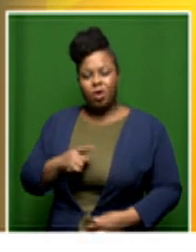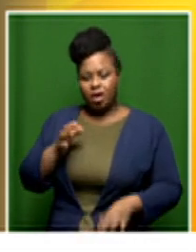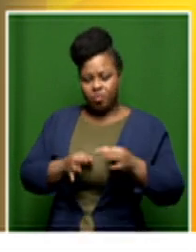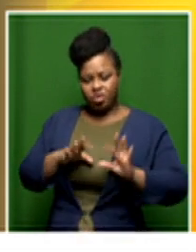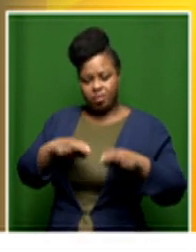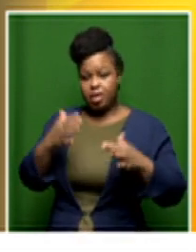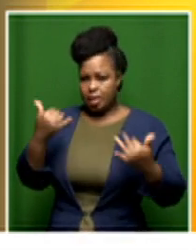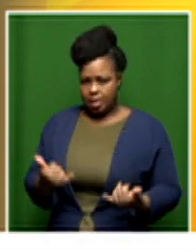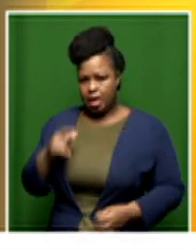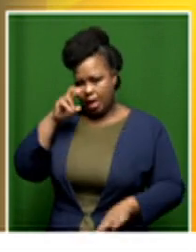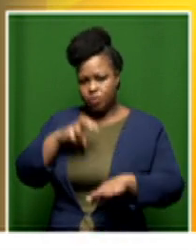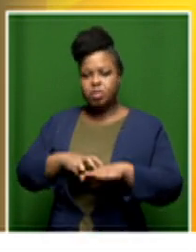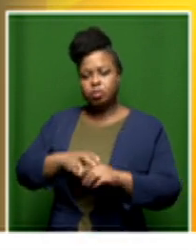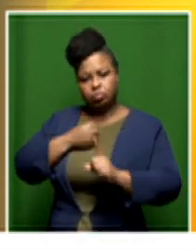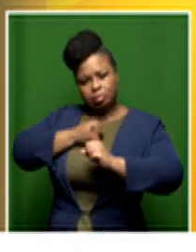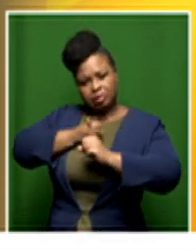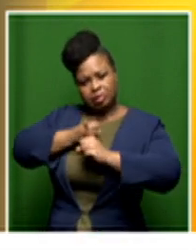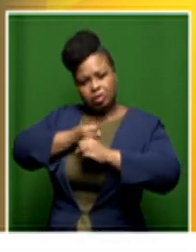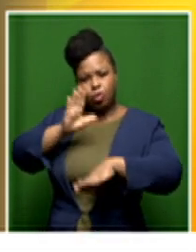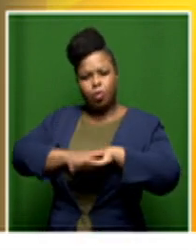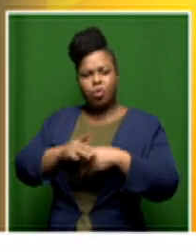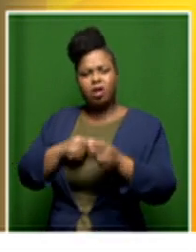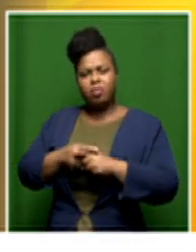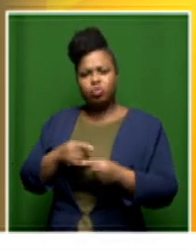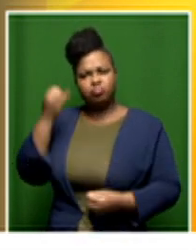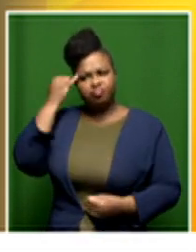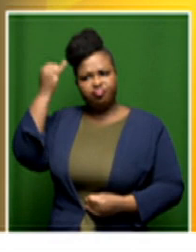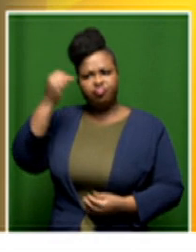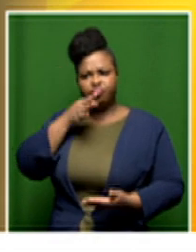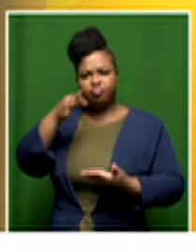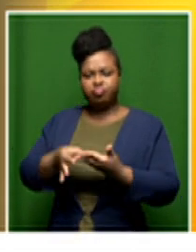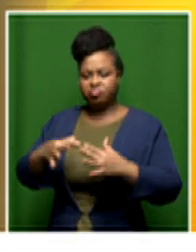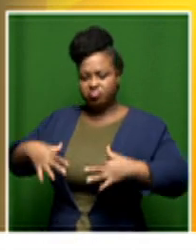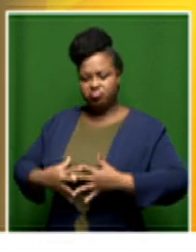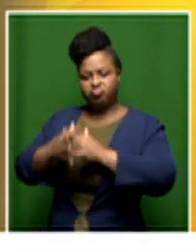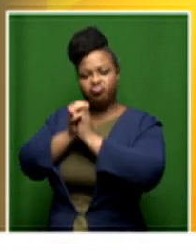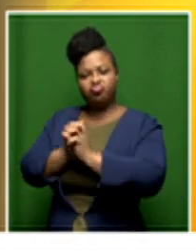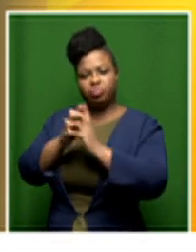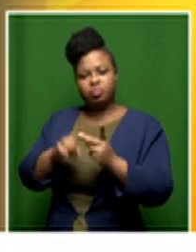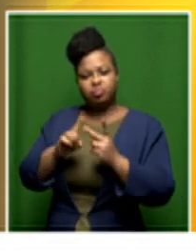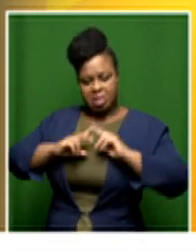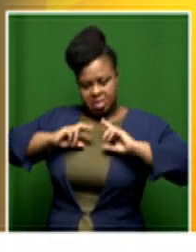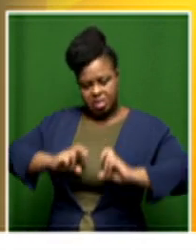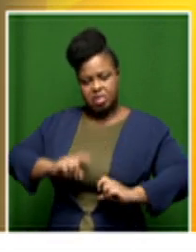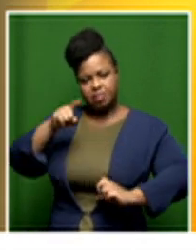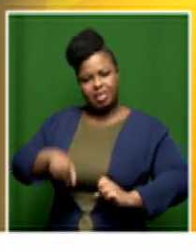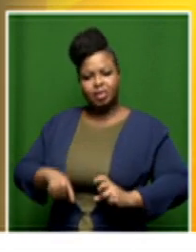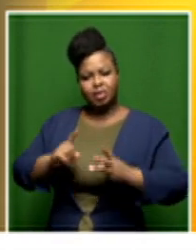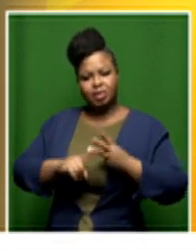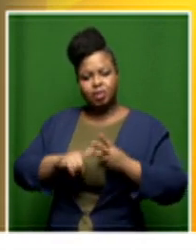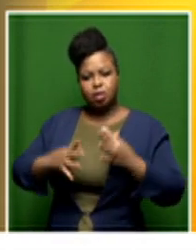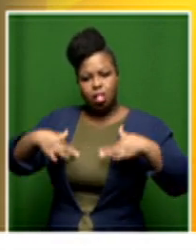itself needs to rally around the proposed ideas of unity, of introspection,